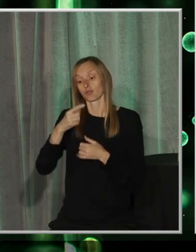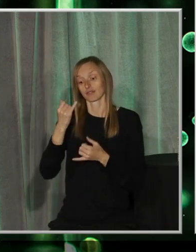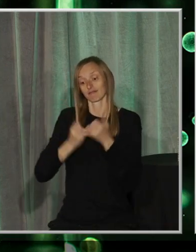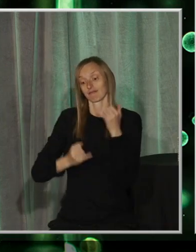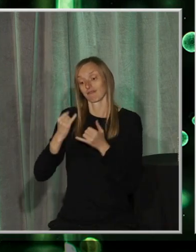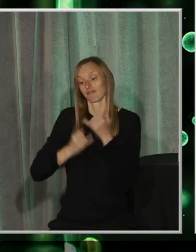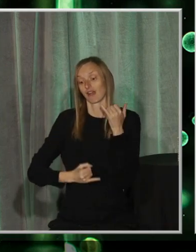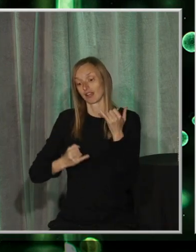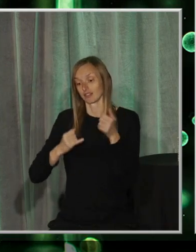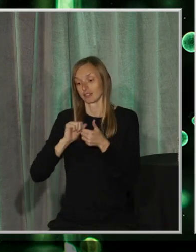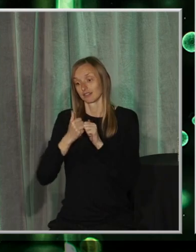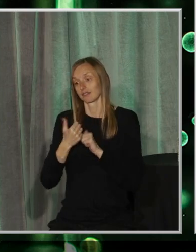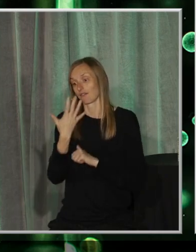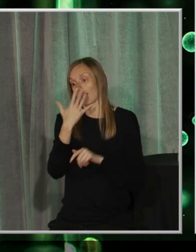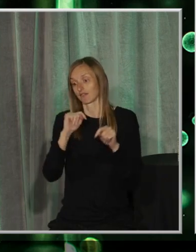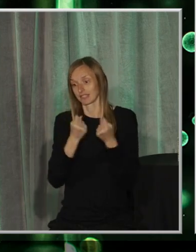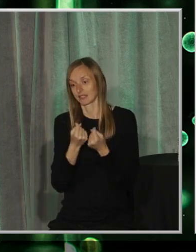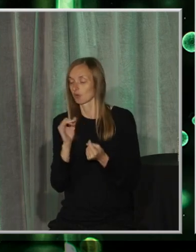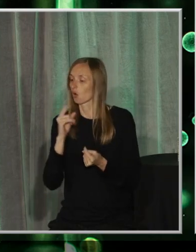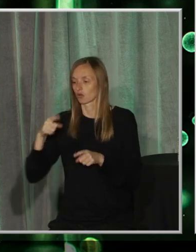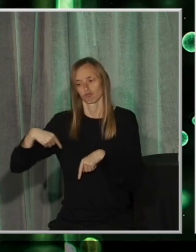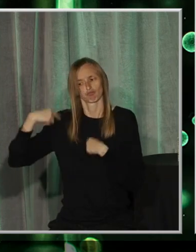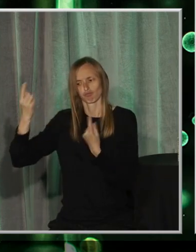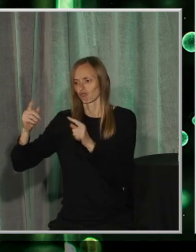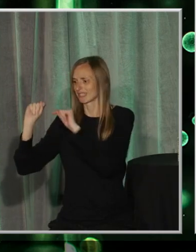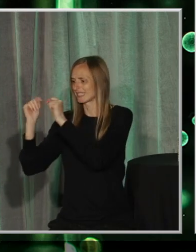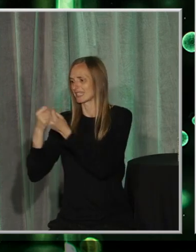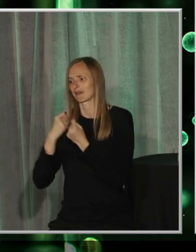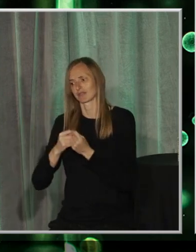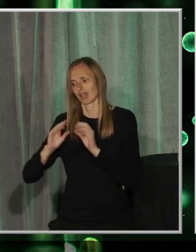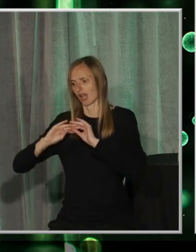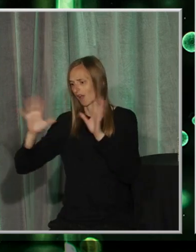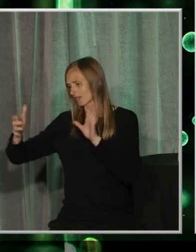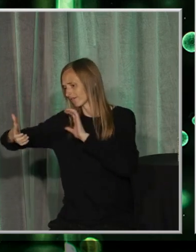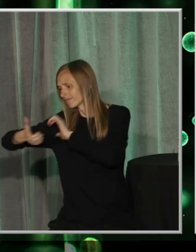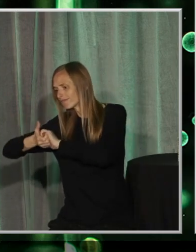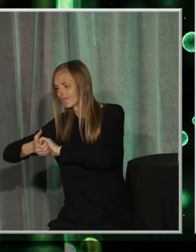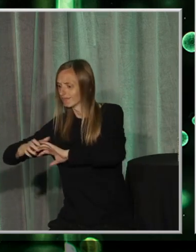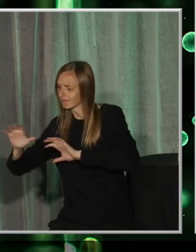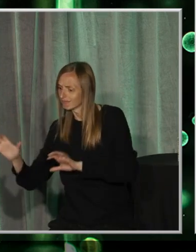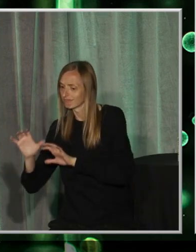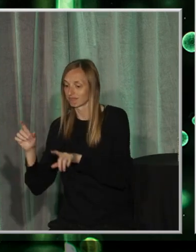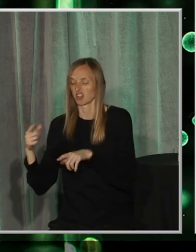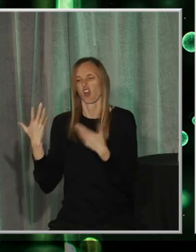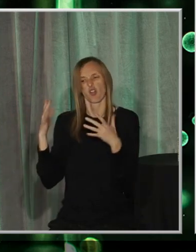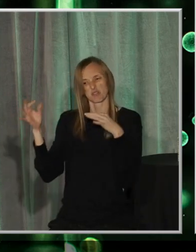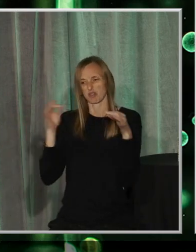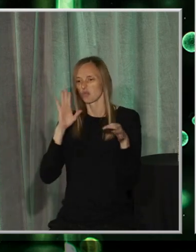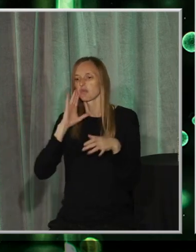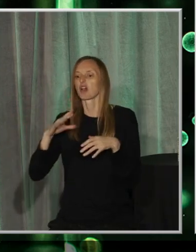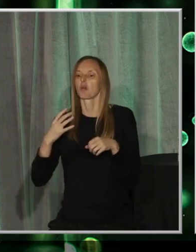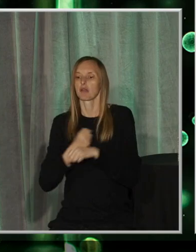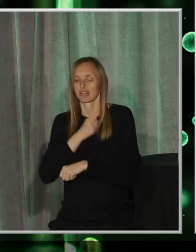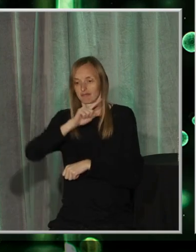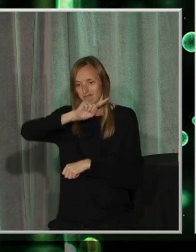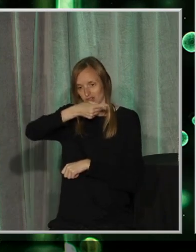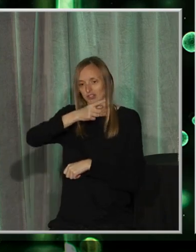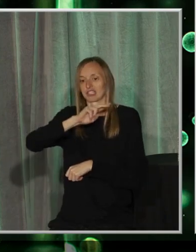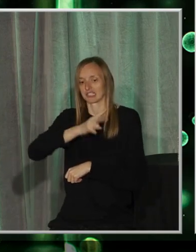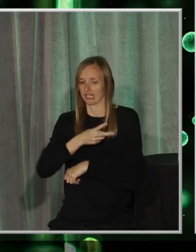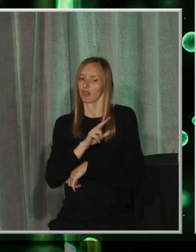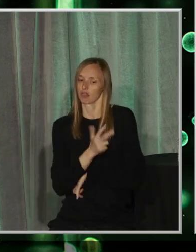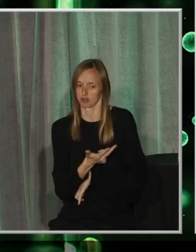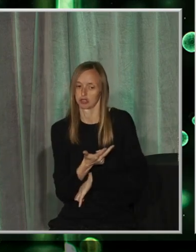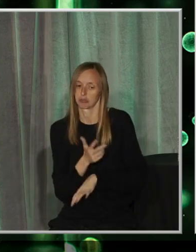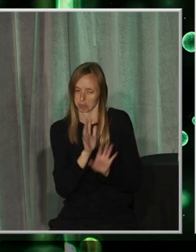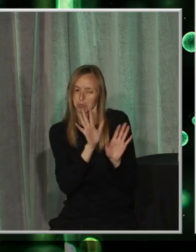all demonstrated. Now, we've only mentioned the first through third place awards so far, but it's impossible to understate